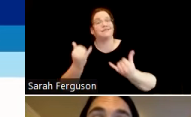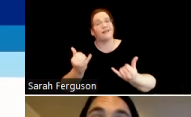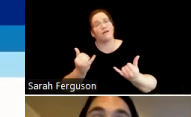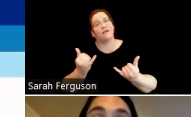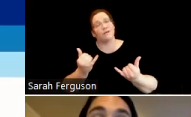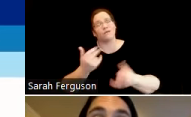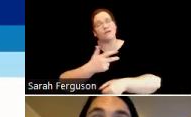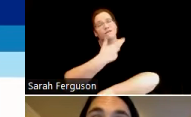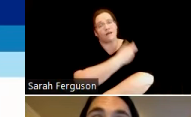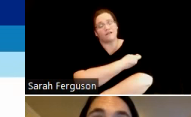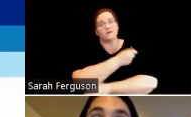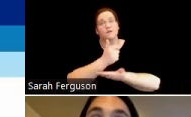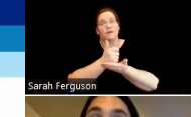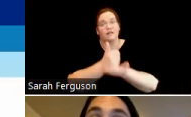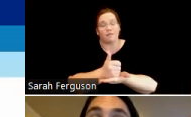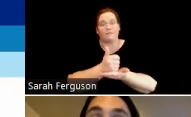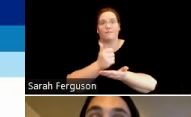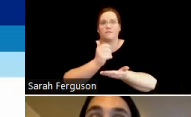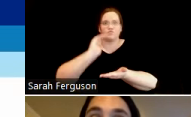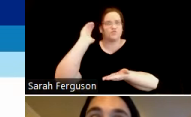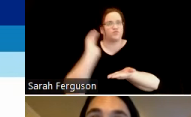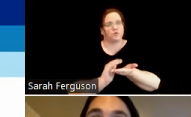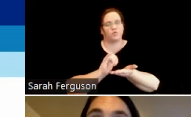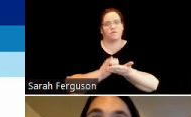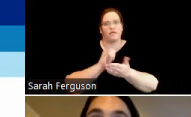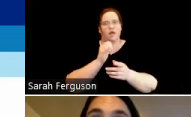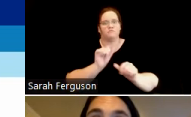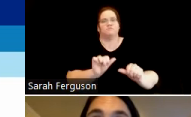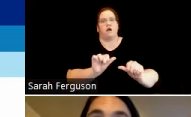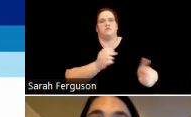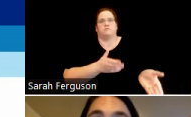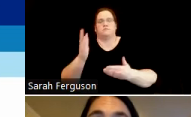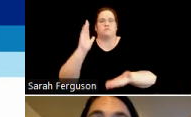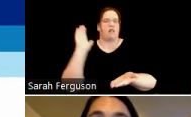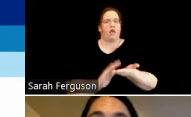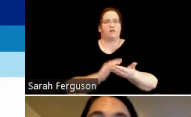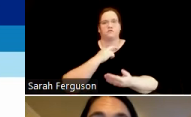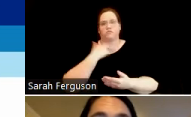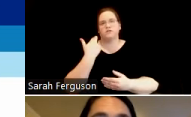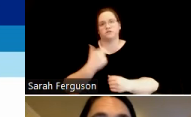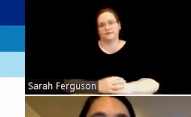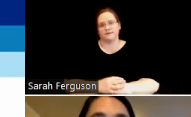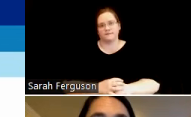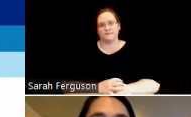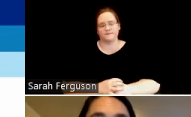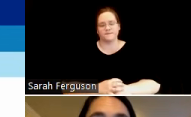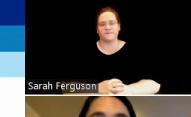you will help to significantly reduce that risk of hospitalization. Next slide, please.